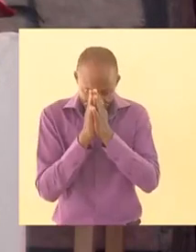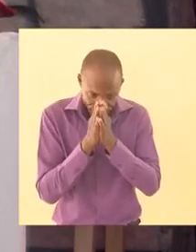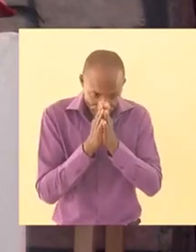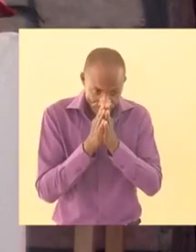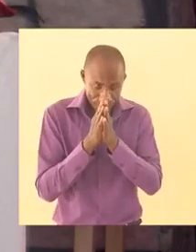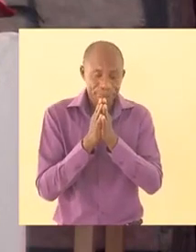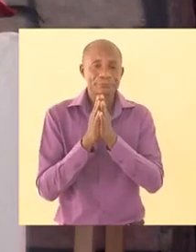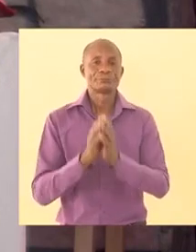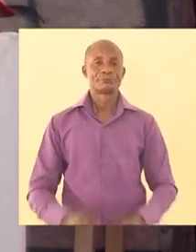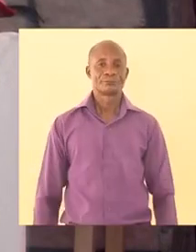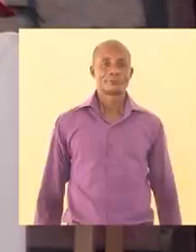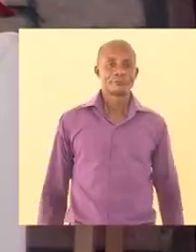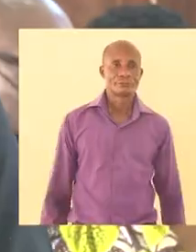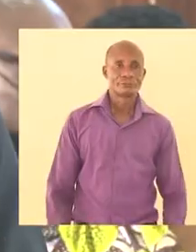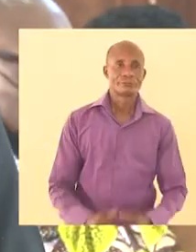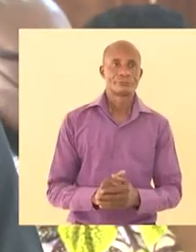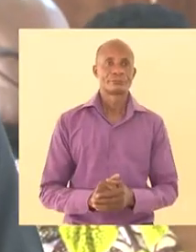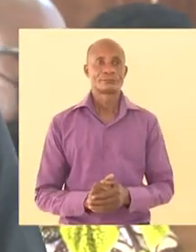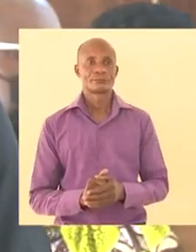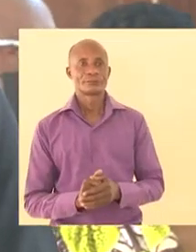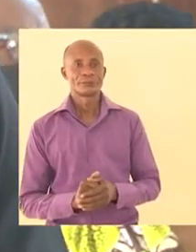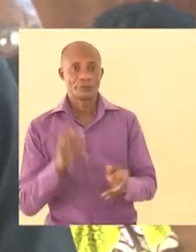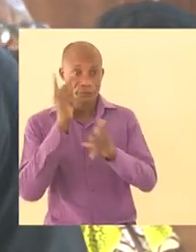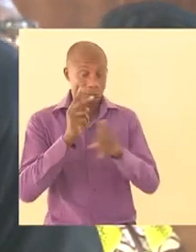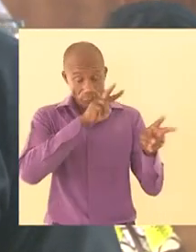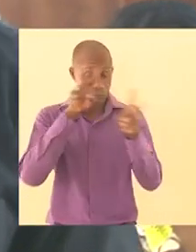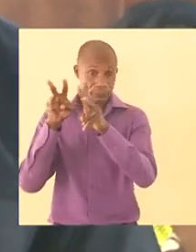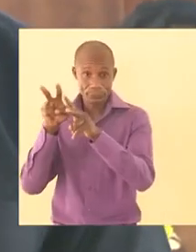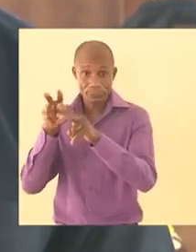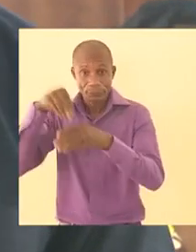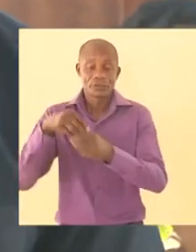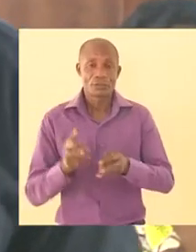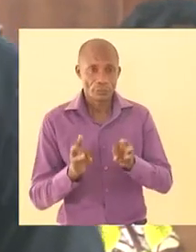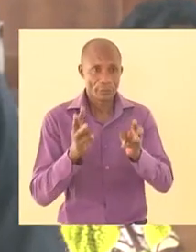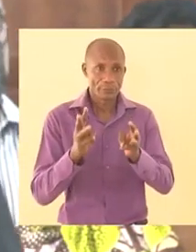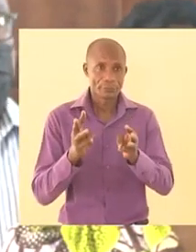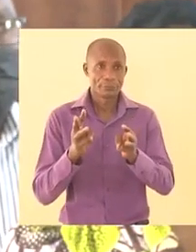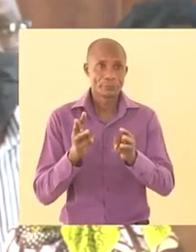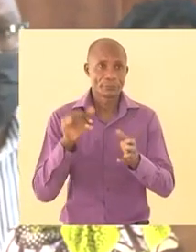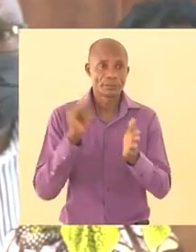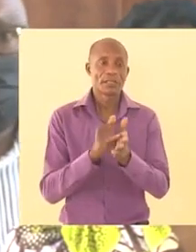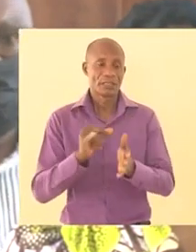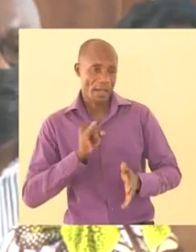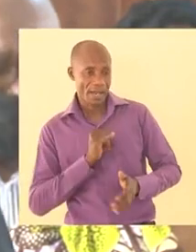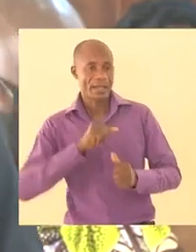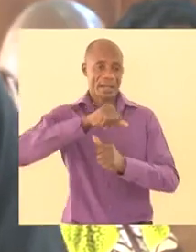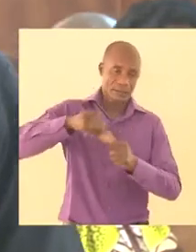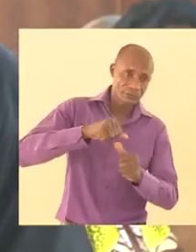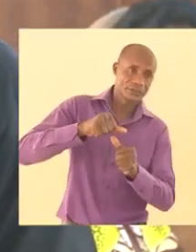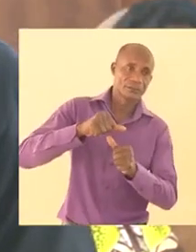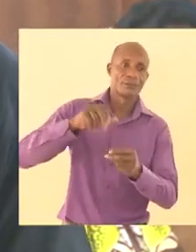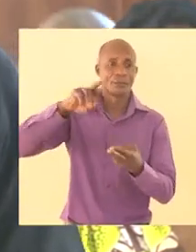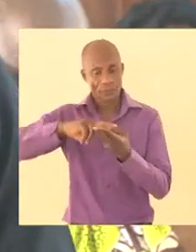What does watching? Being vigilant in the way that I associate, in